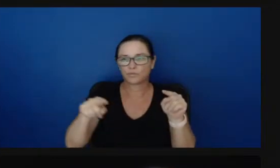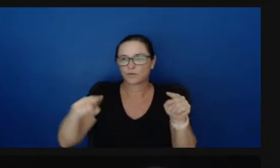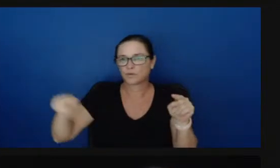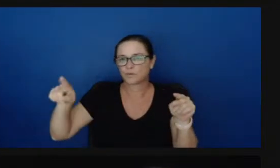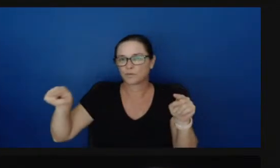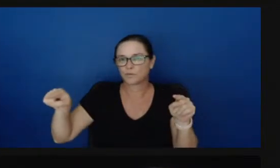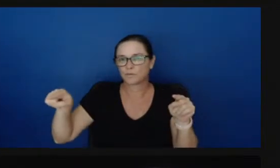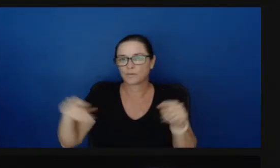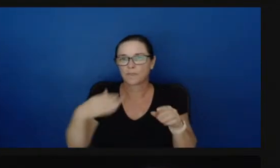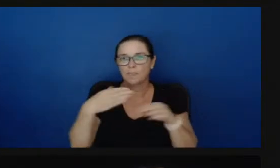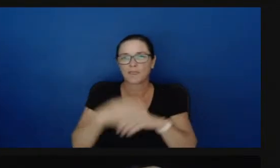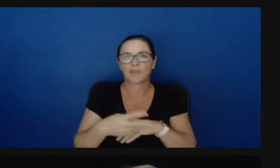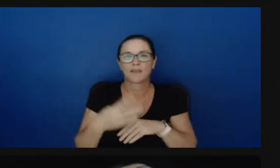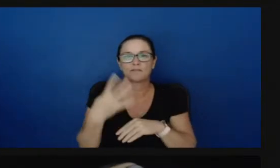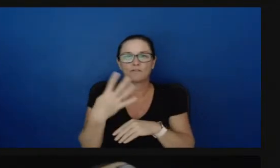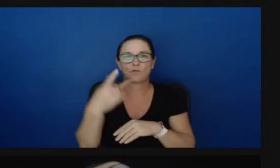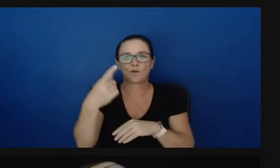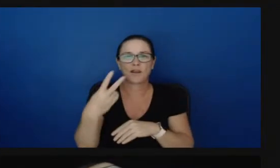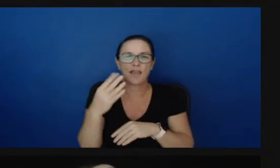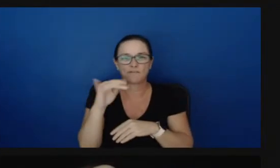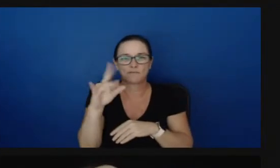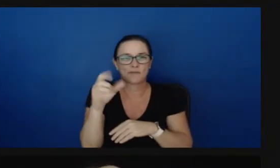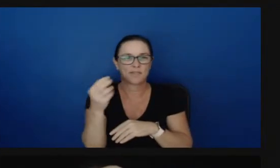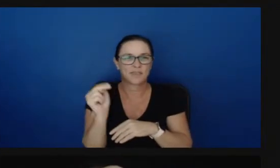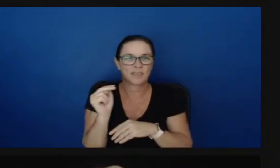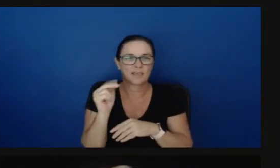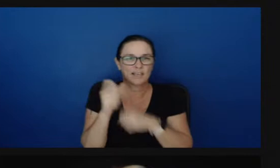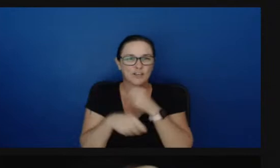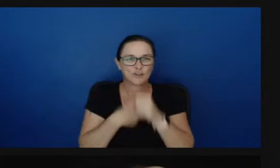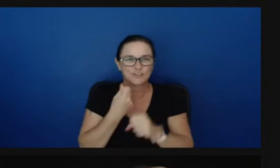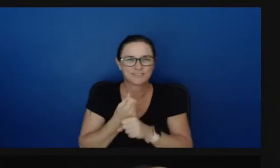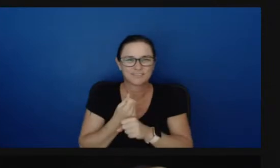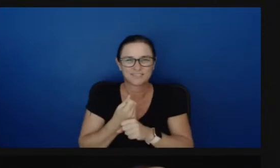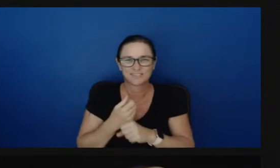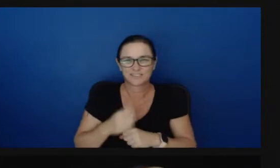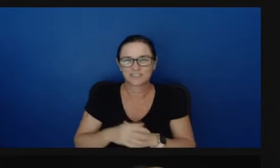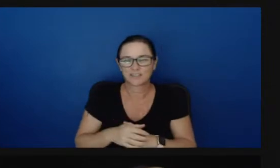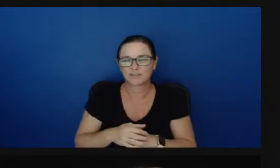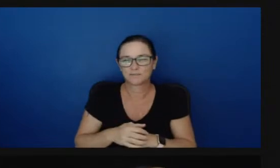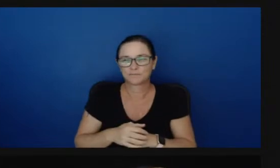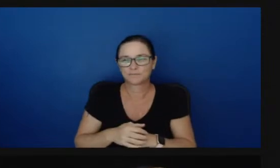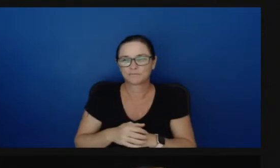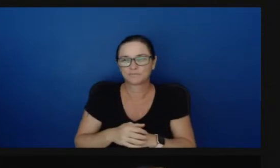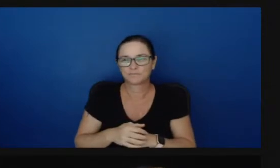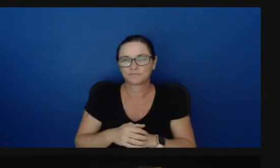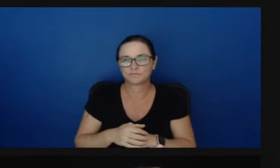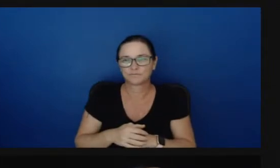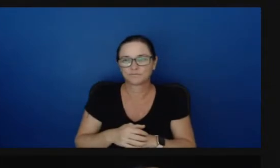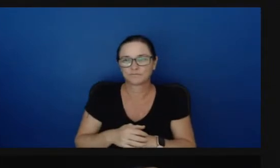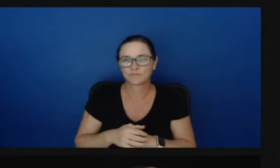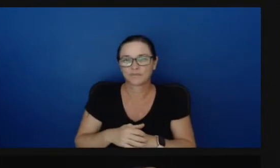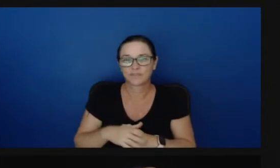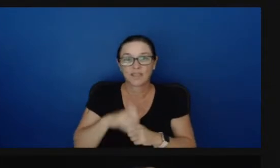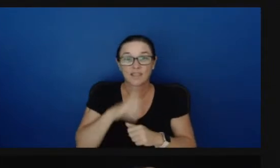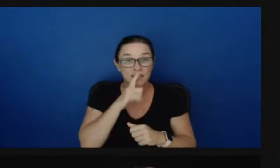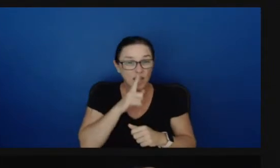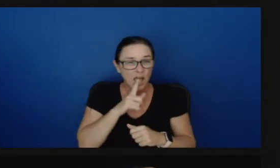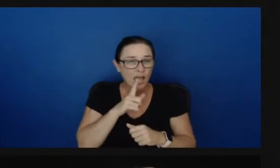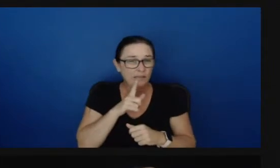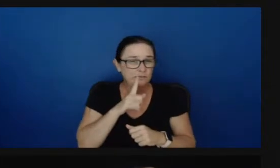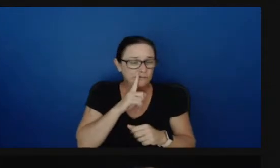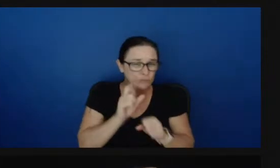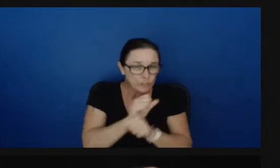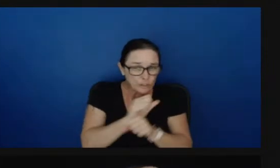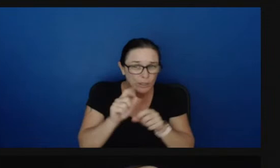billion years. Right? Interesting how that works. So it's not for sure, but it is consistent. What would make it for